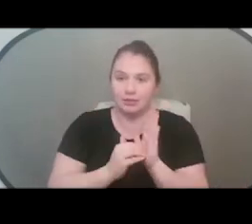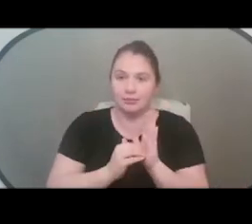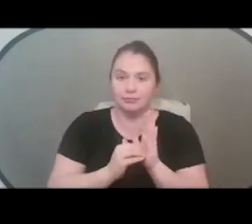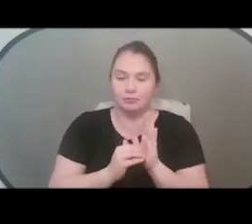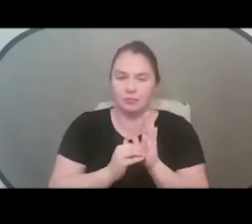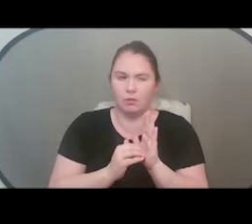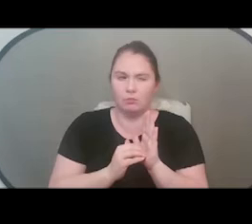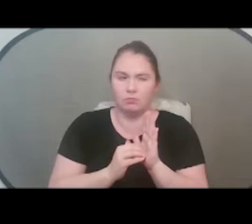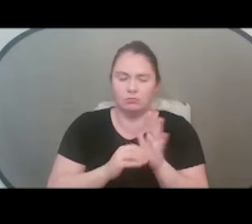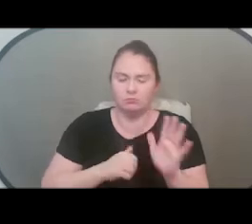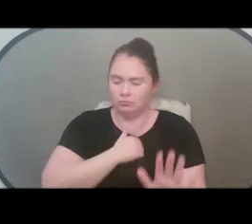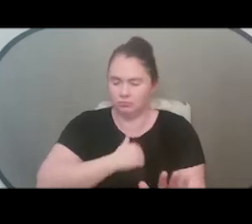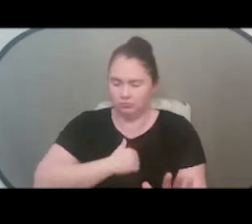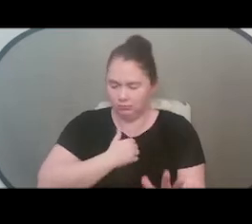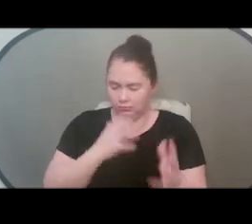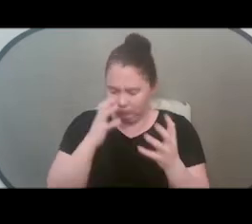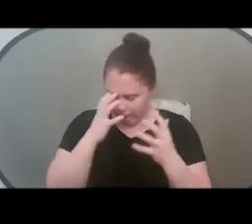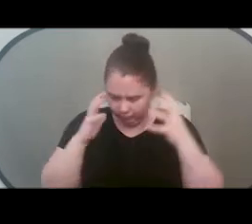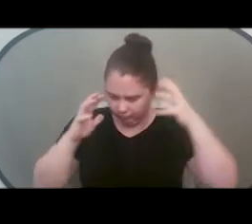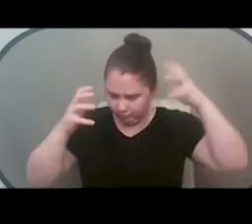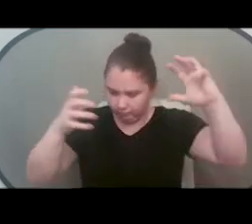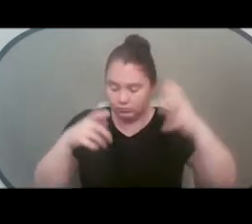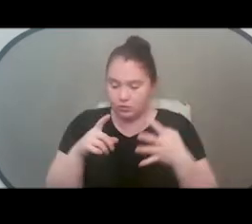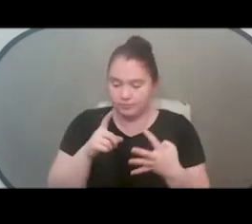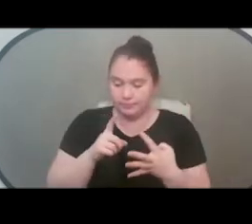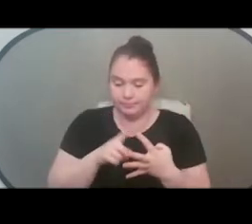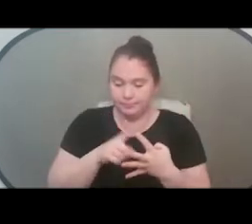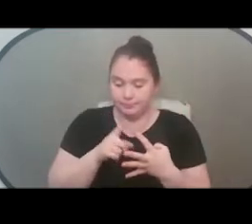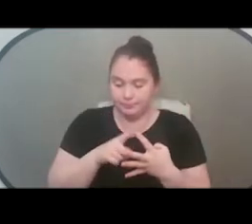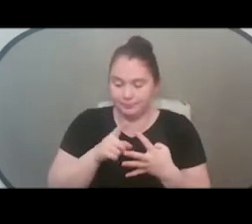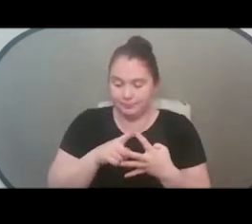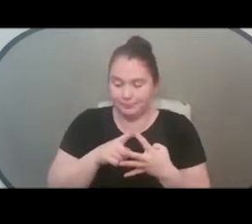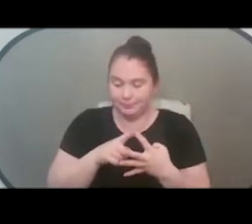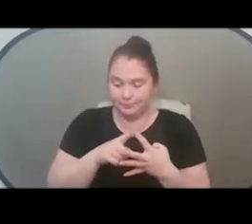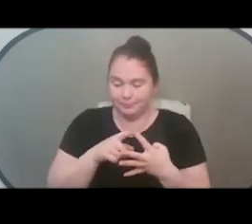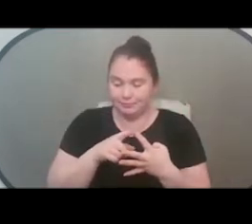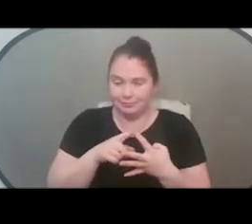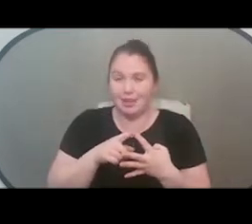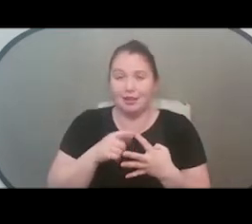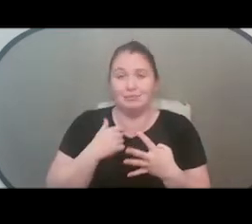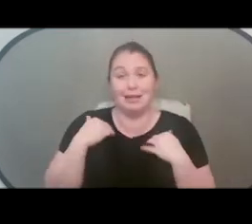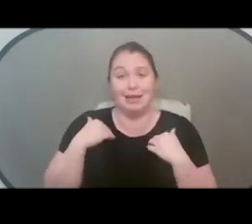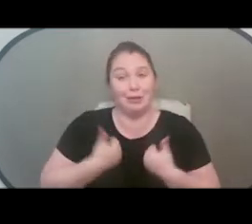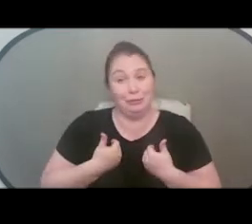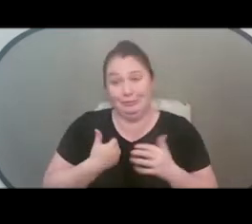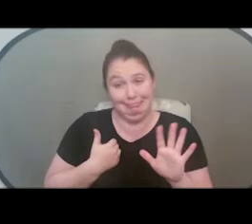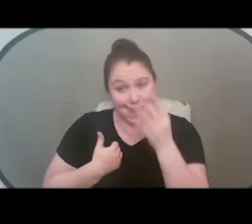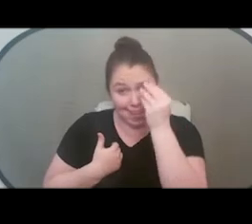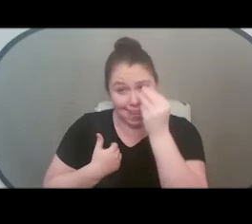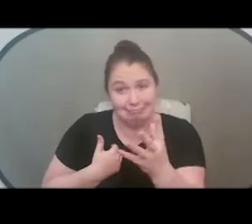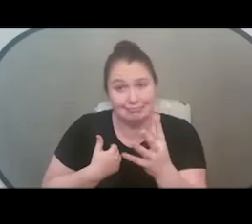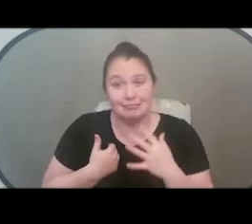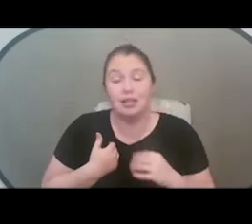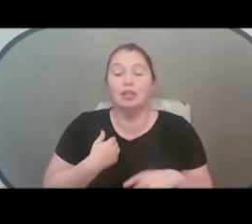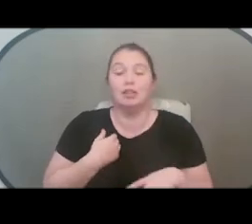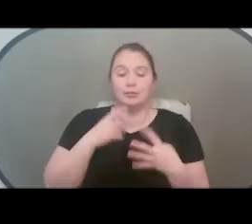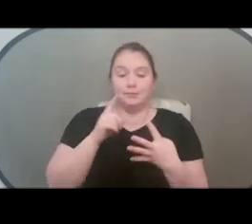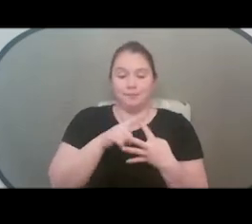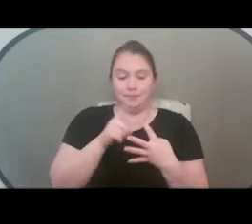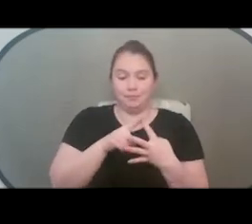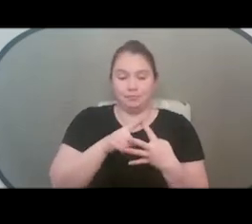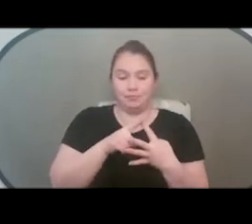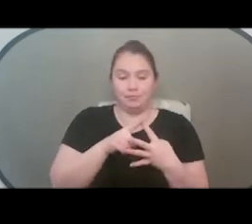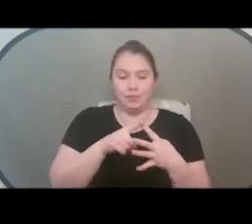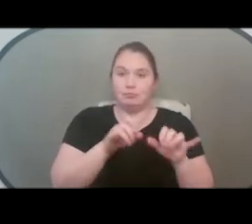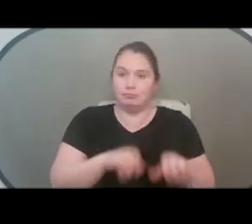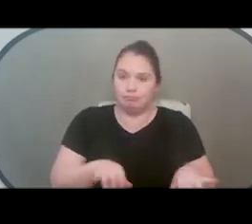sorry, I got mixed up. I apologize. So option one, sorry, you guys, I'm tired. So option one was to maintain systems, and